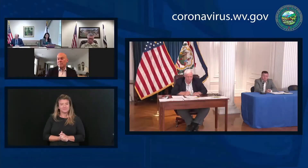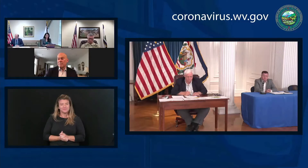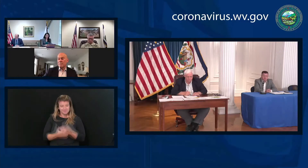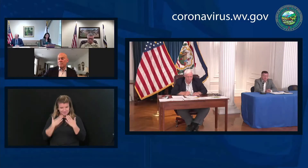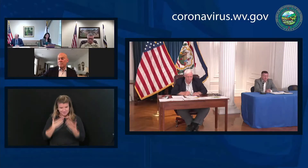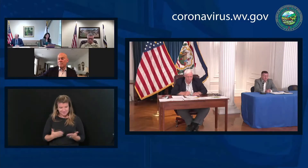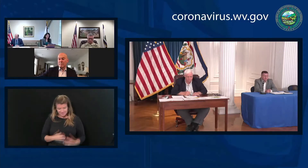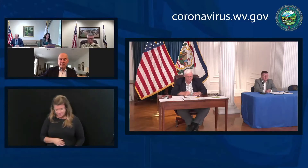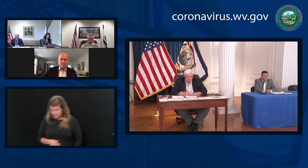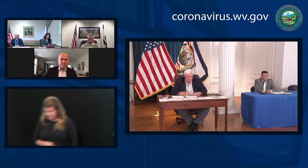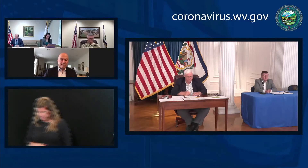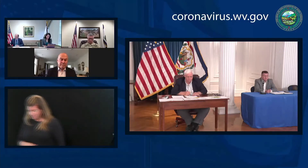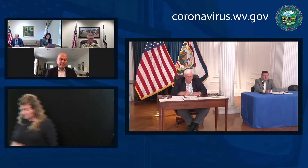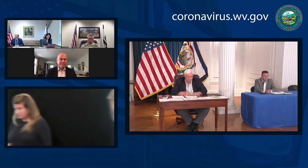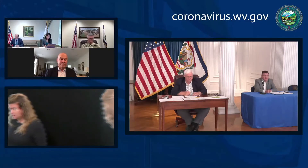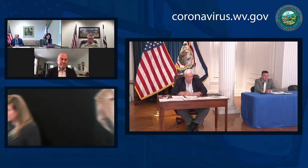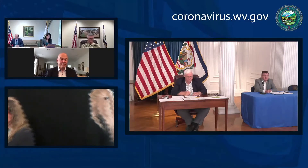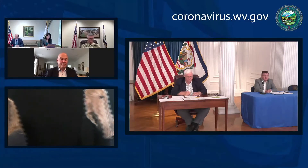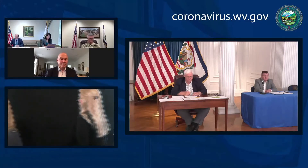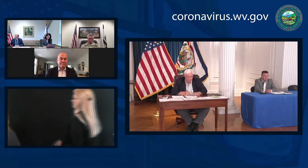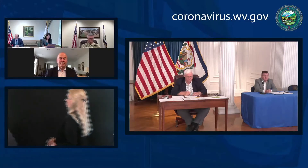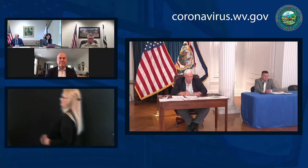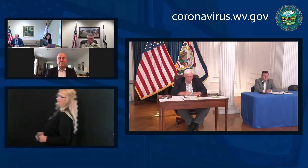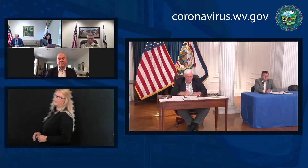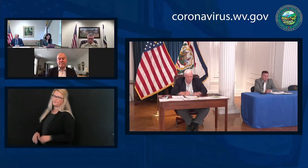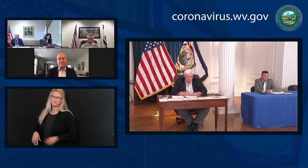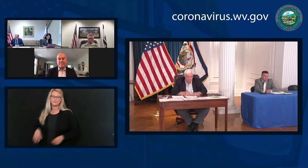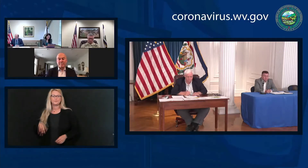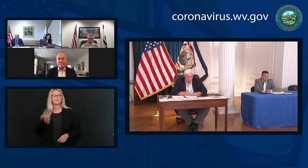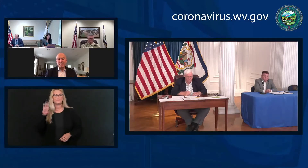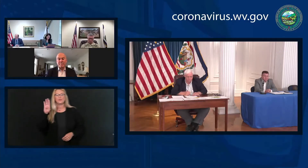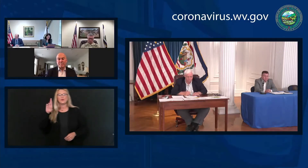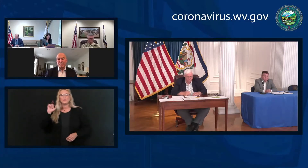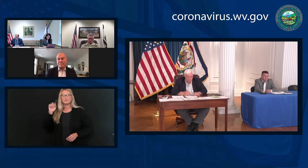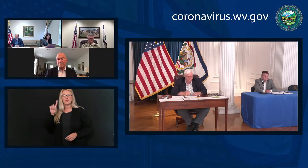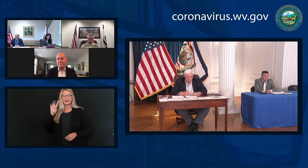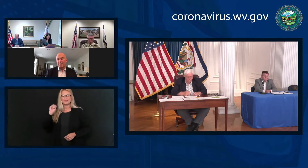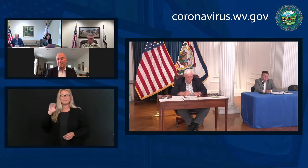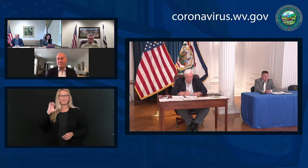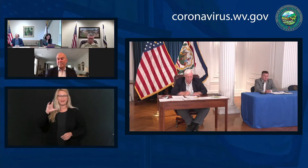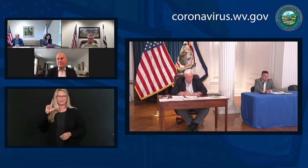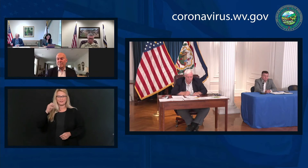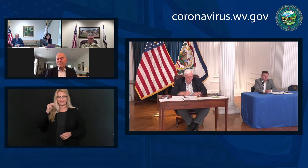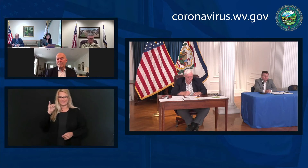All right, thank you, David. Next to Brad McElhenney with West Virginia Metro News.